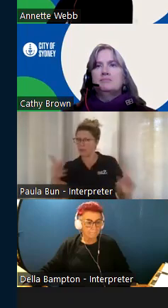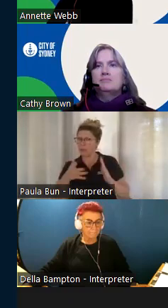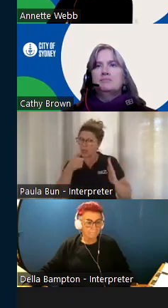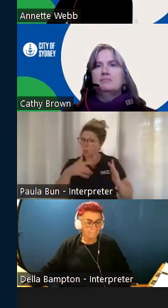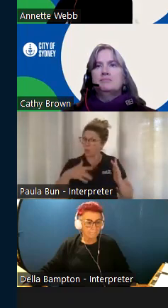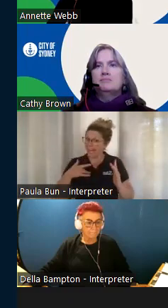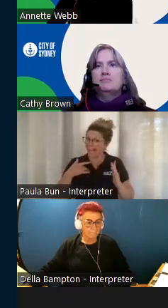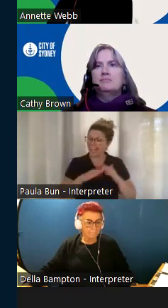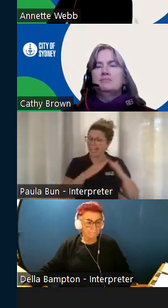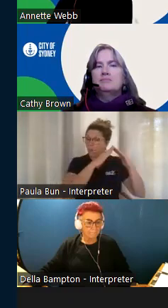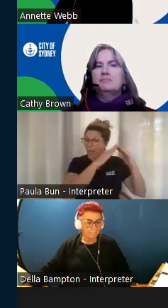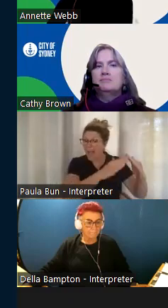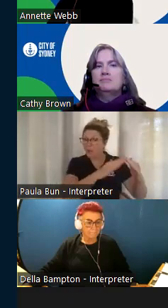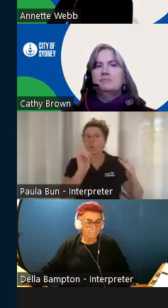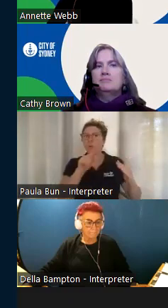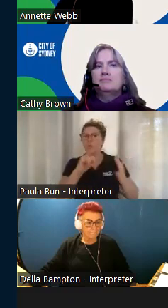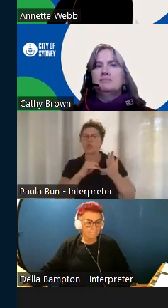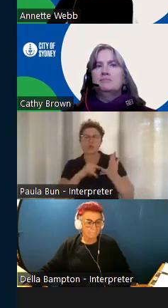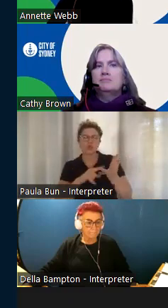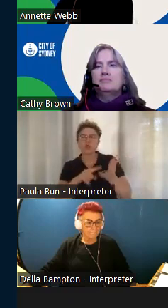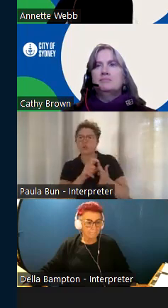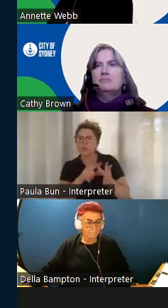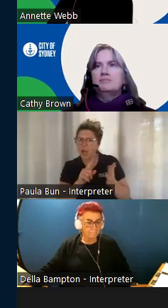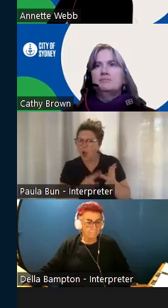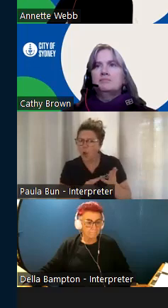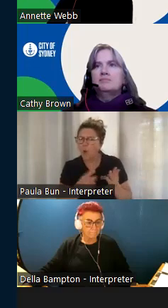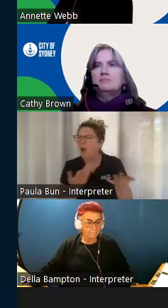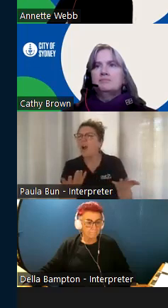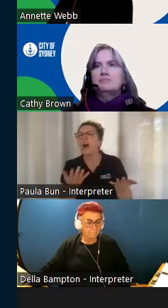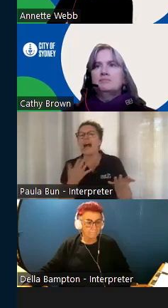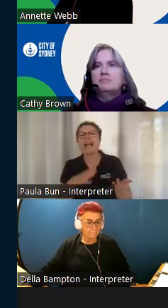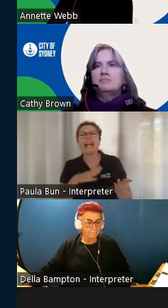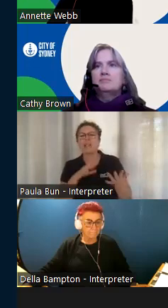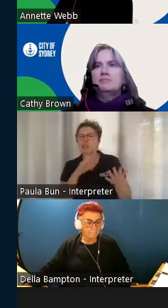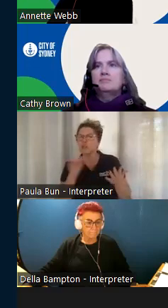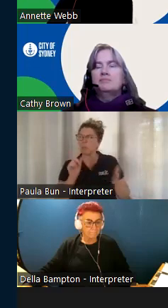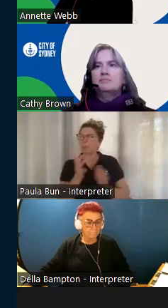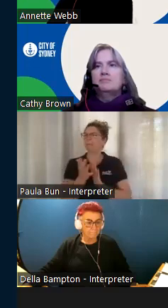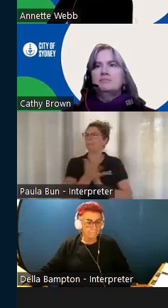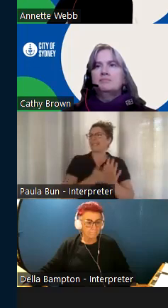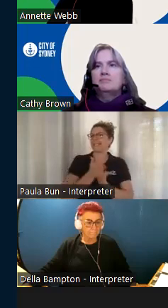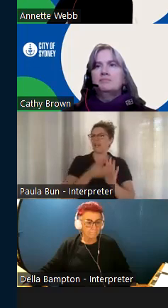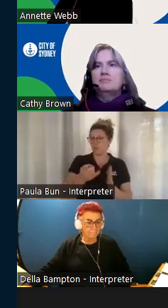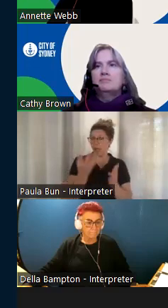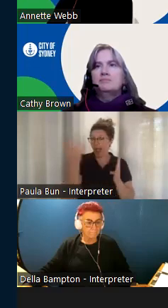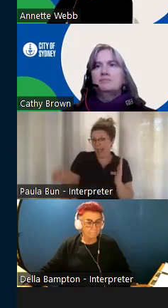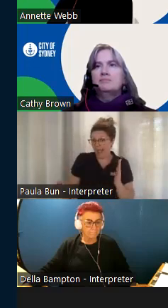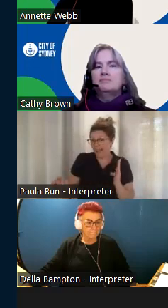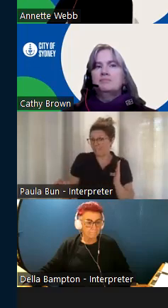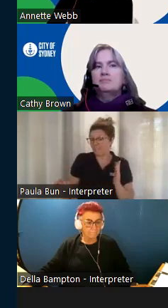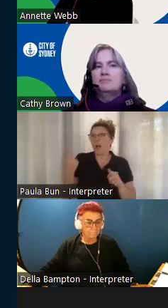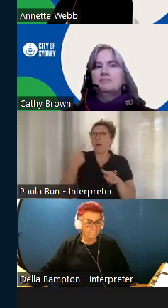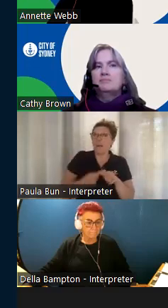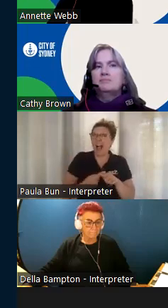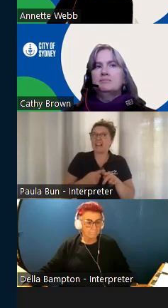residential premise or a studio, or I think that we'd need to understand a lot more detail about what that situation